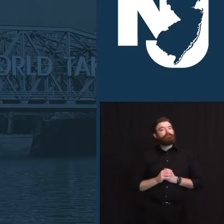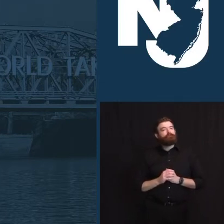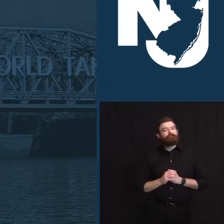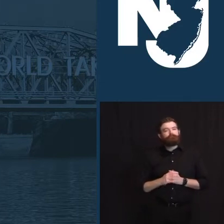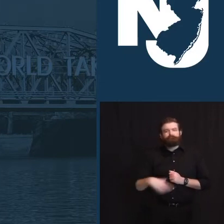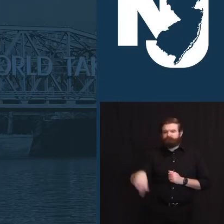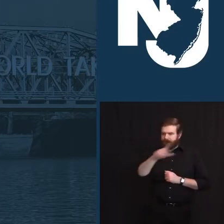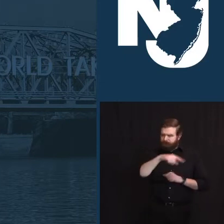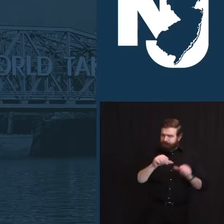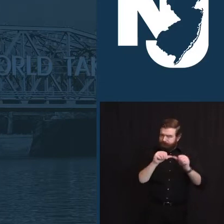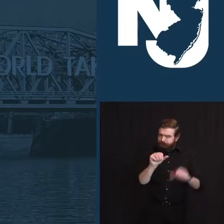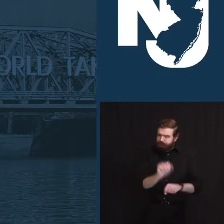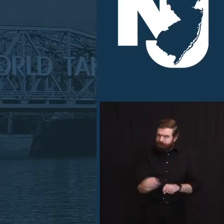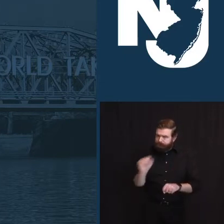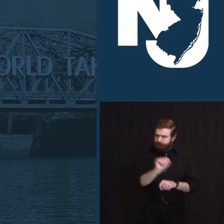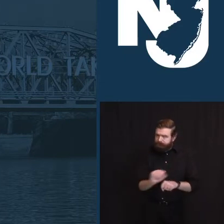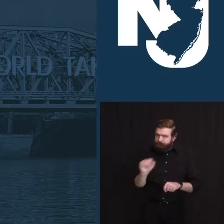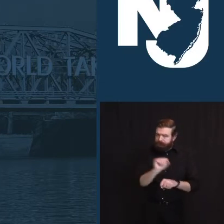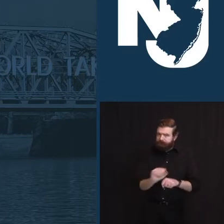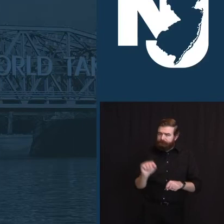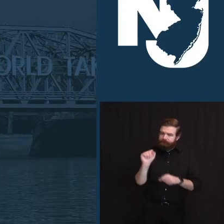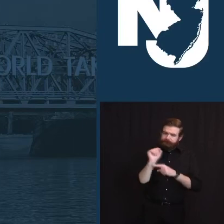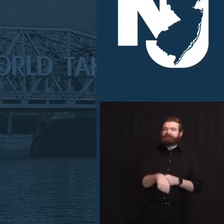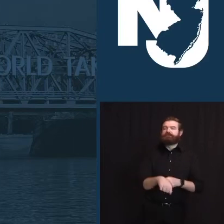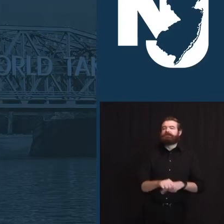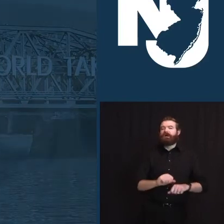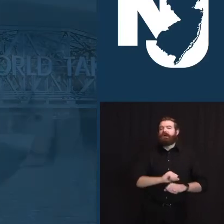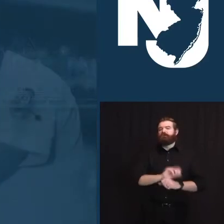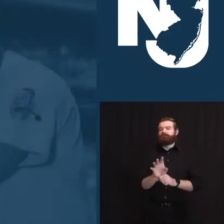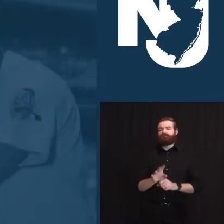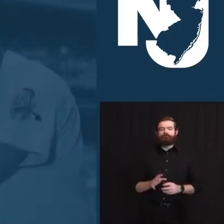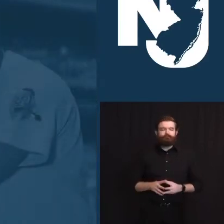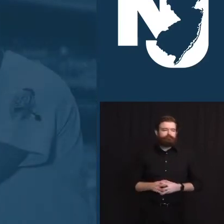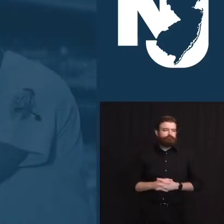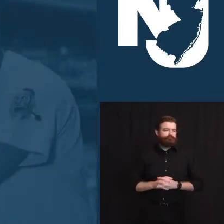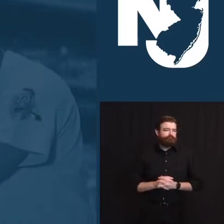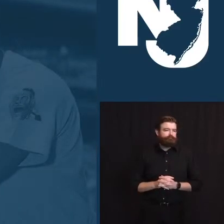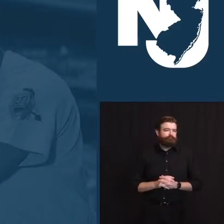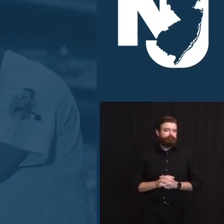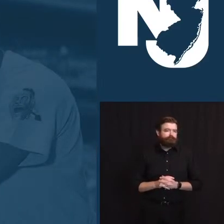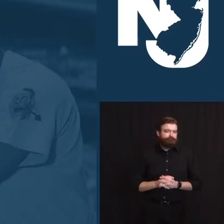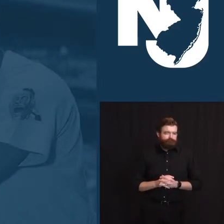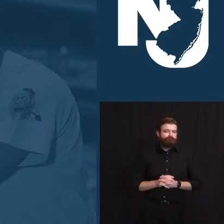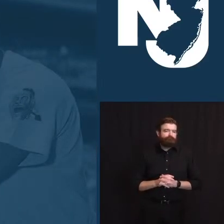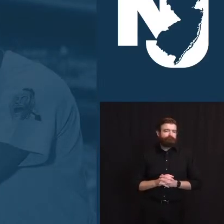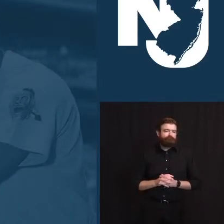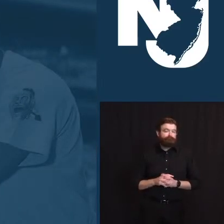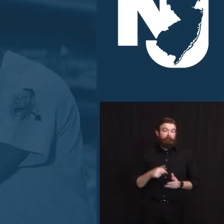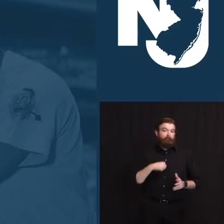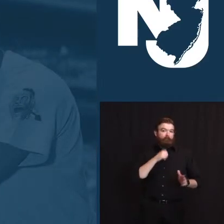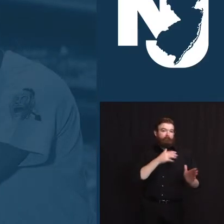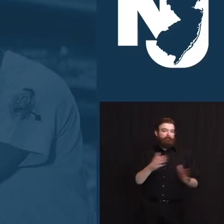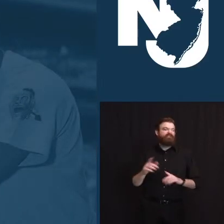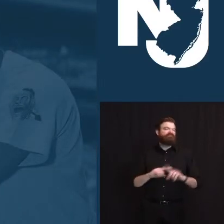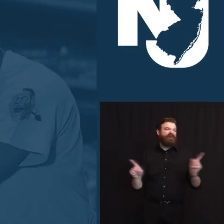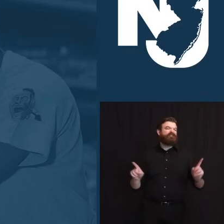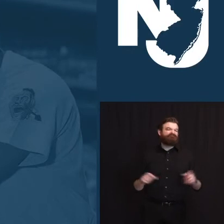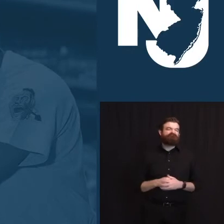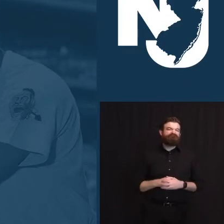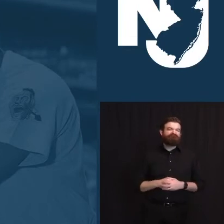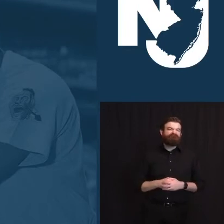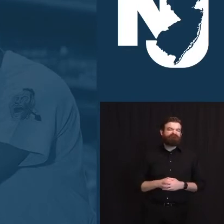this pandemic. We will beat this. Finally today, wasn't planning on talking about this, but sadly, I want to acknowledge the